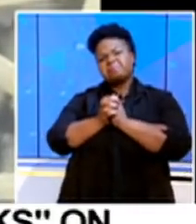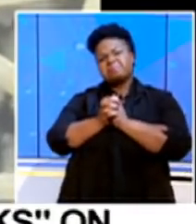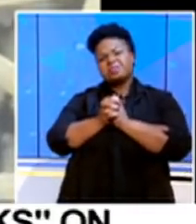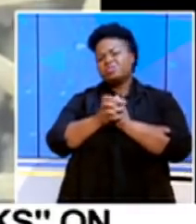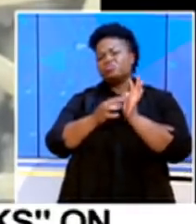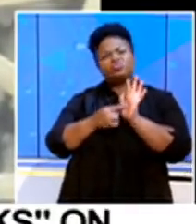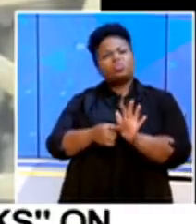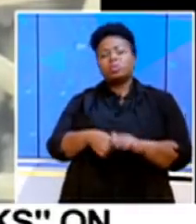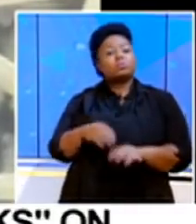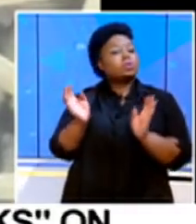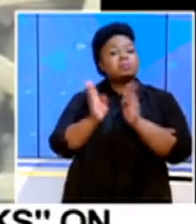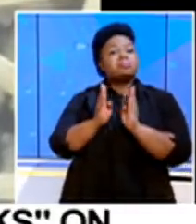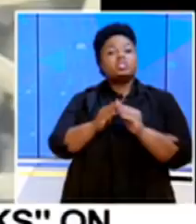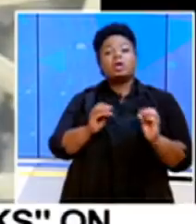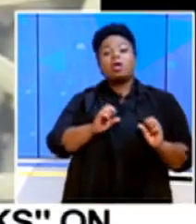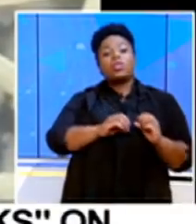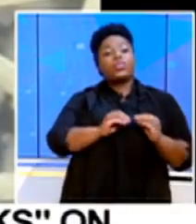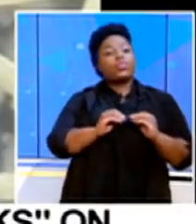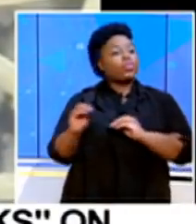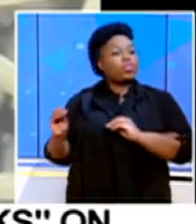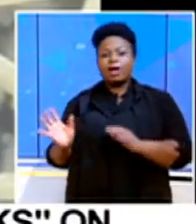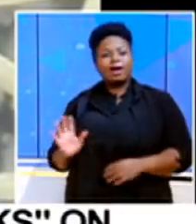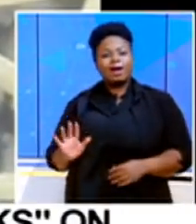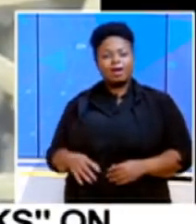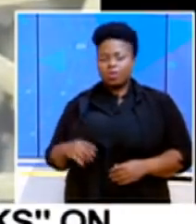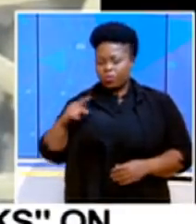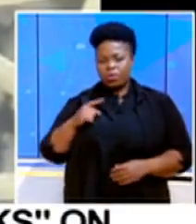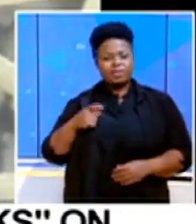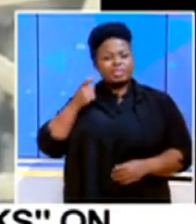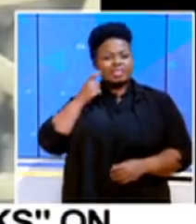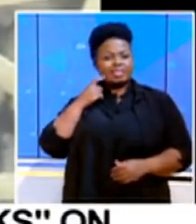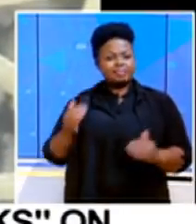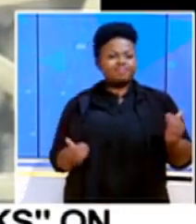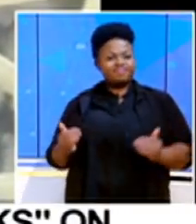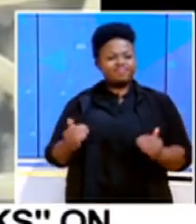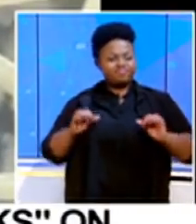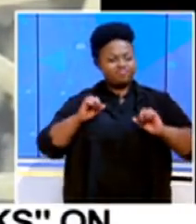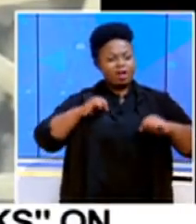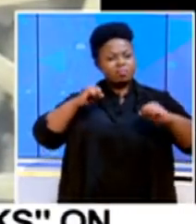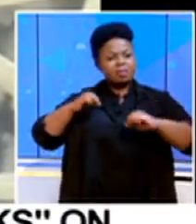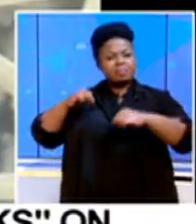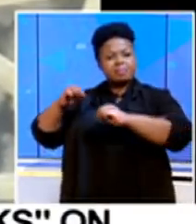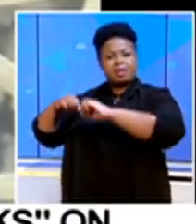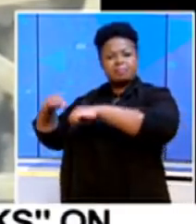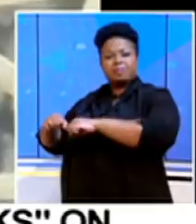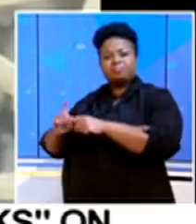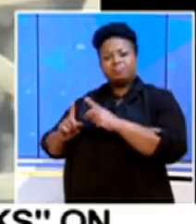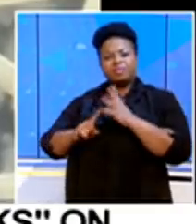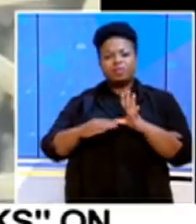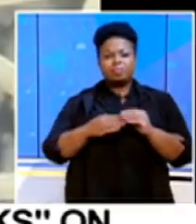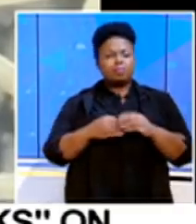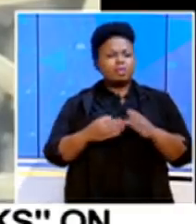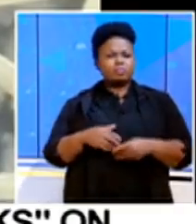our meeting didn't even take long. It was really easy to facilitate consensus from amongst members of the